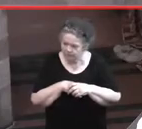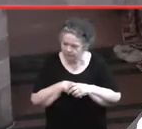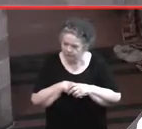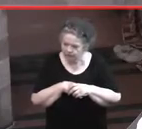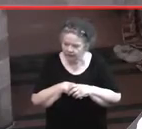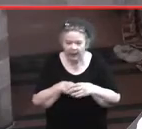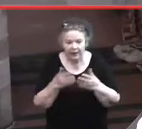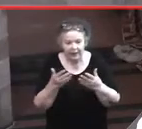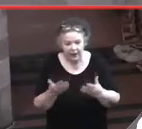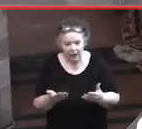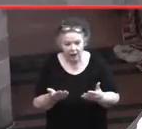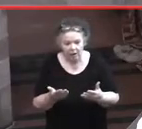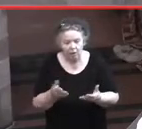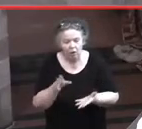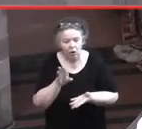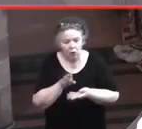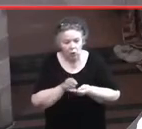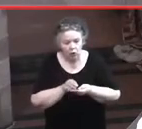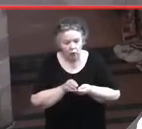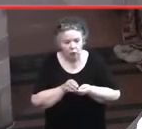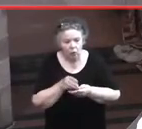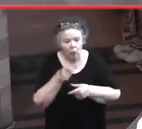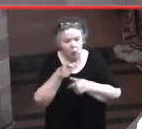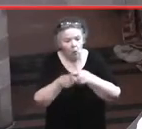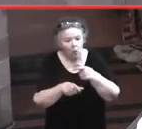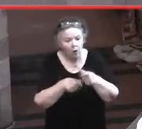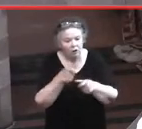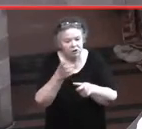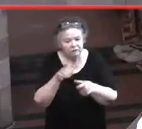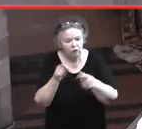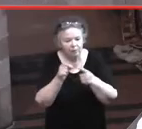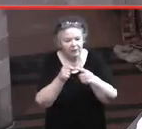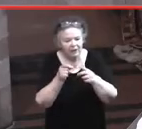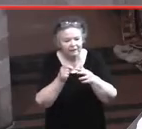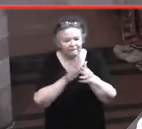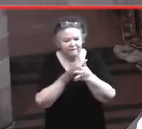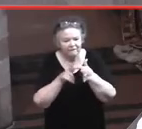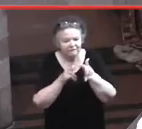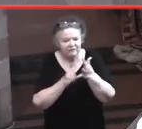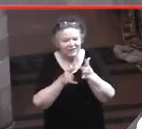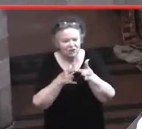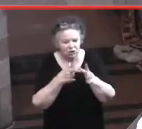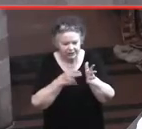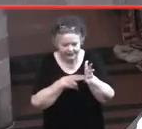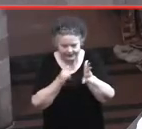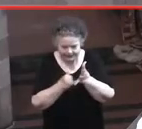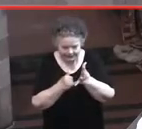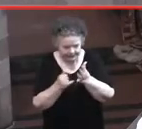And I want to conclude with some words from Ephesians.